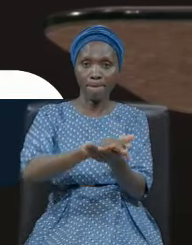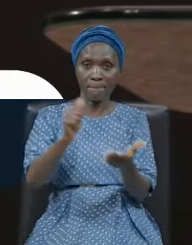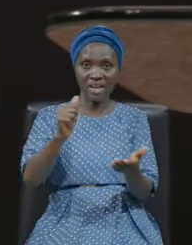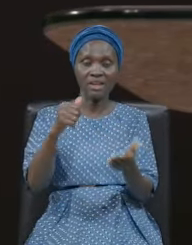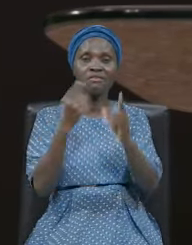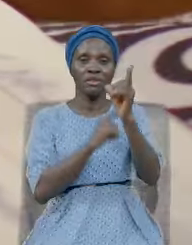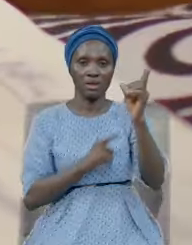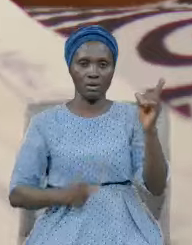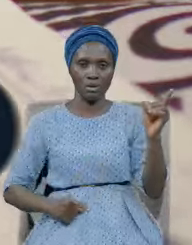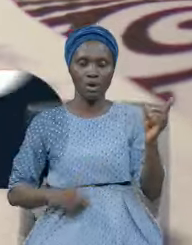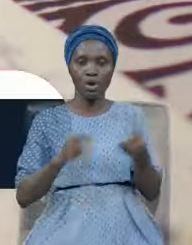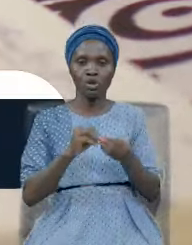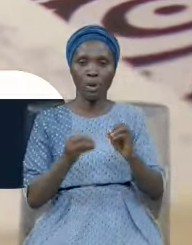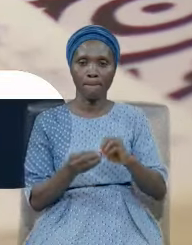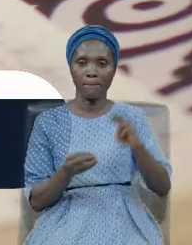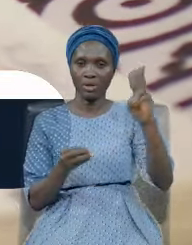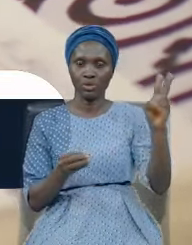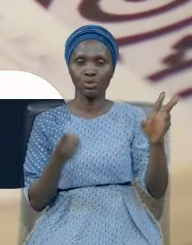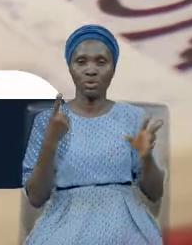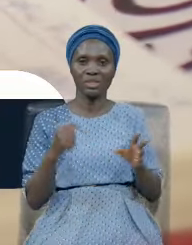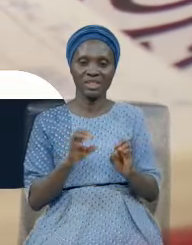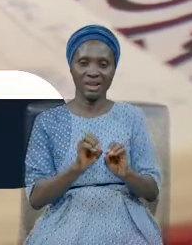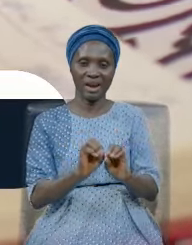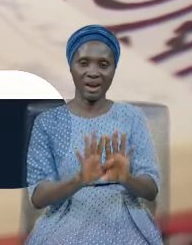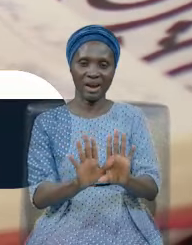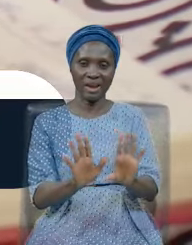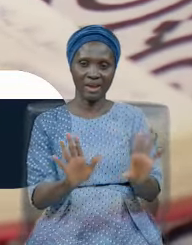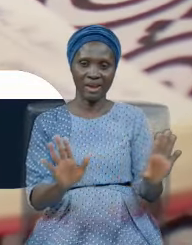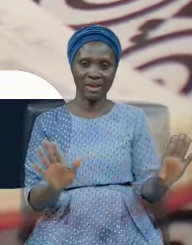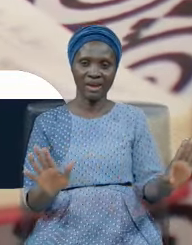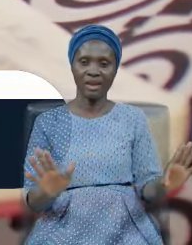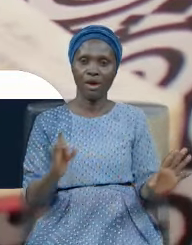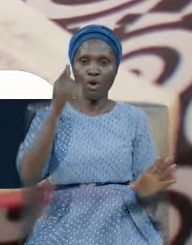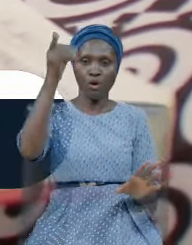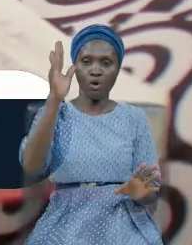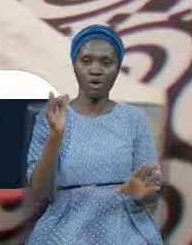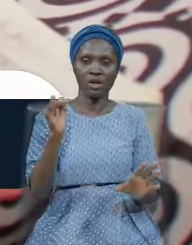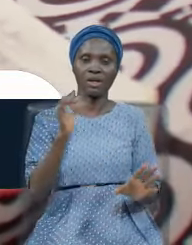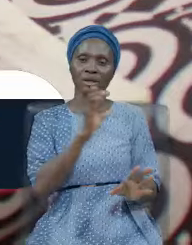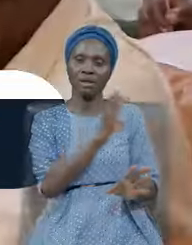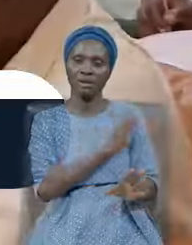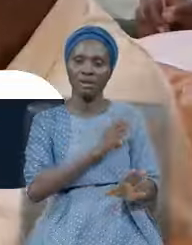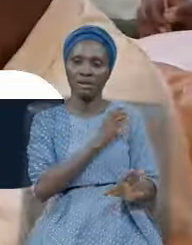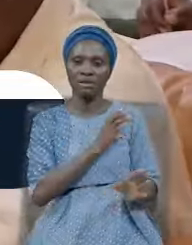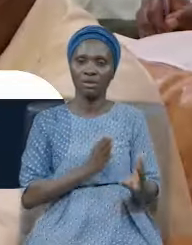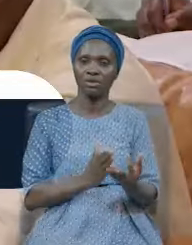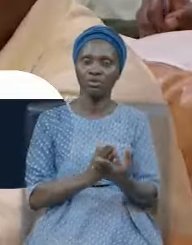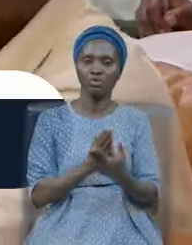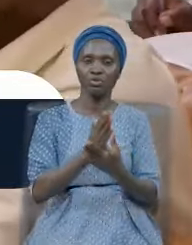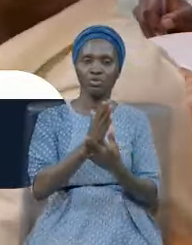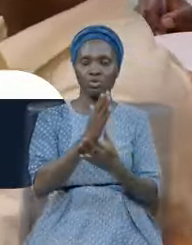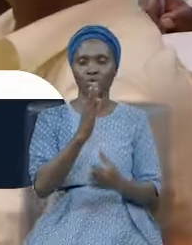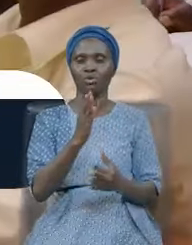transparent godliness through tenacious faith, holding on there. If